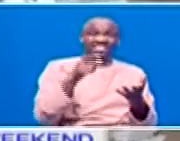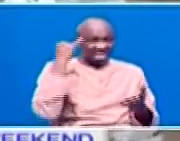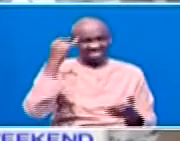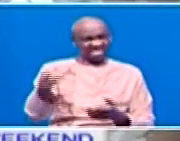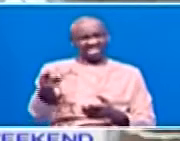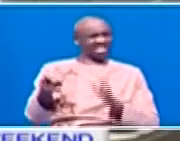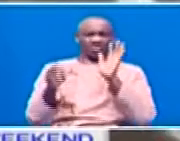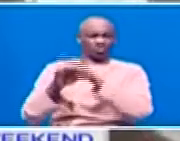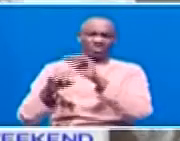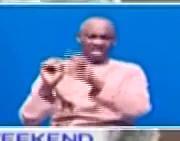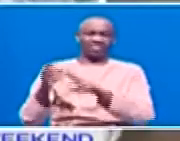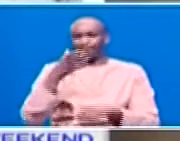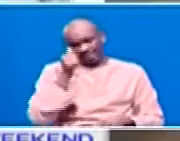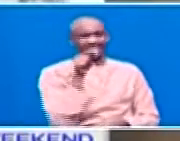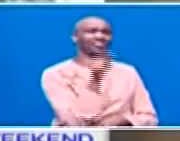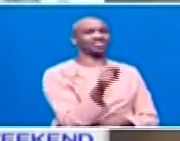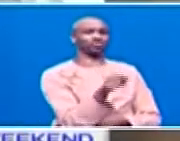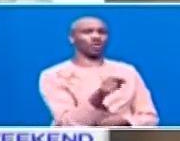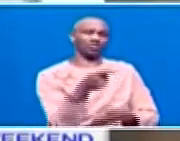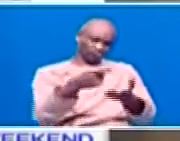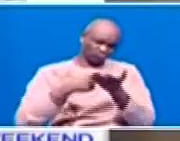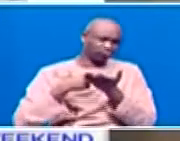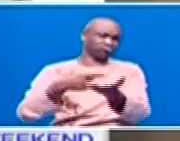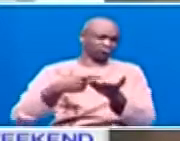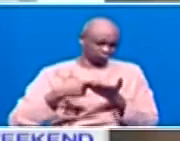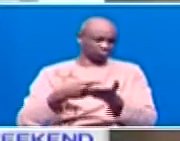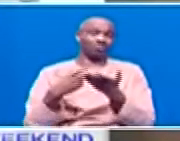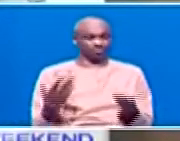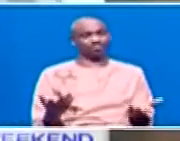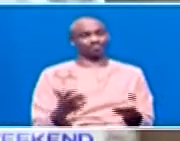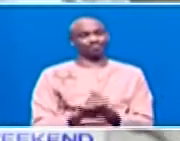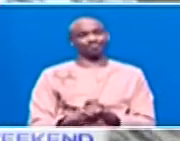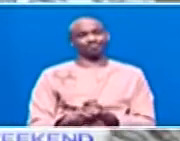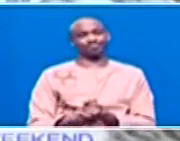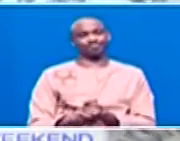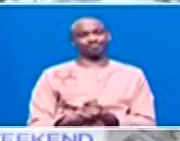idea, let's have this particular idea.